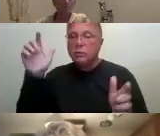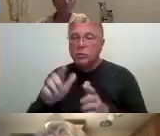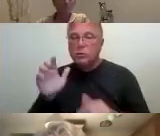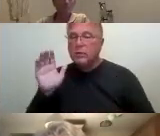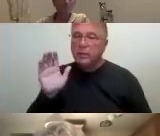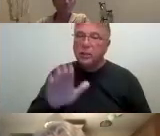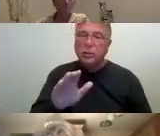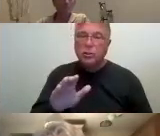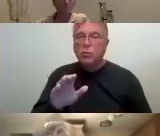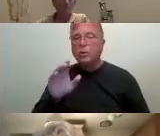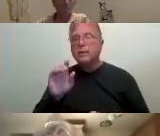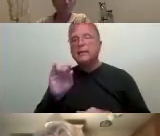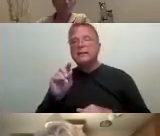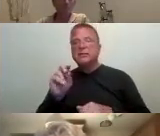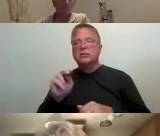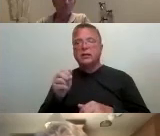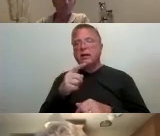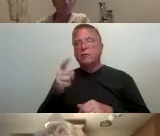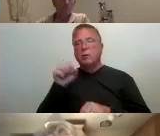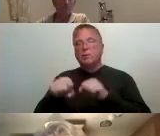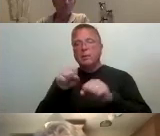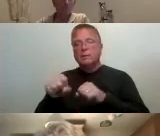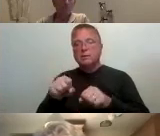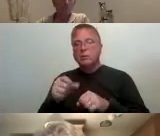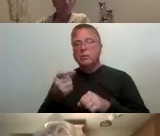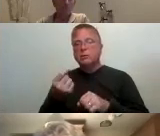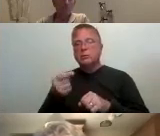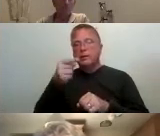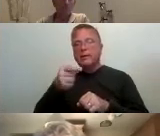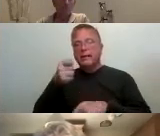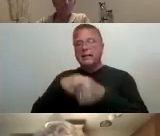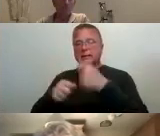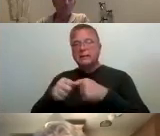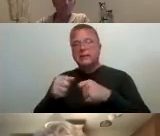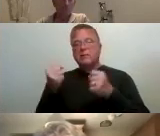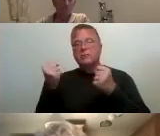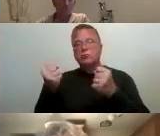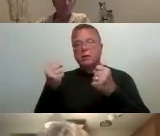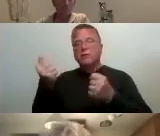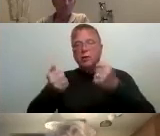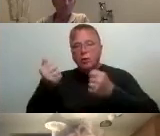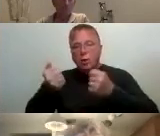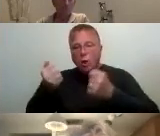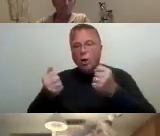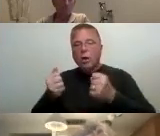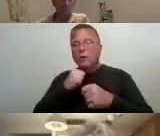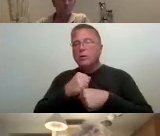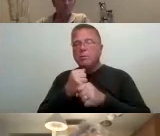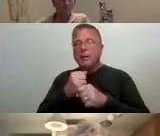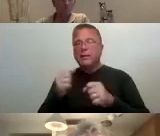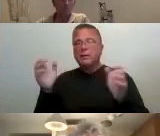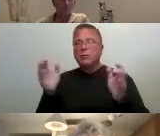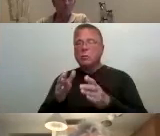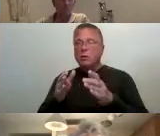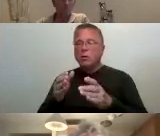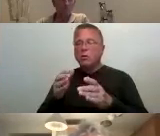congestion. Everyone who is on a bicycle instead of driving a car. They're not making the roads more congested. They're not competing